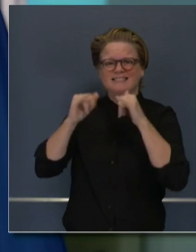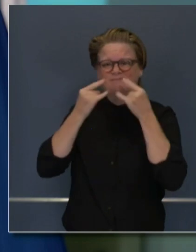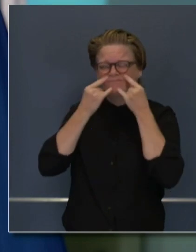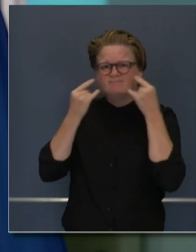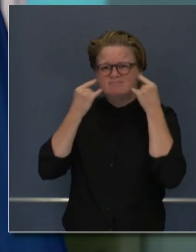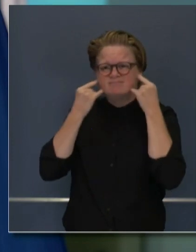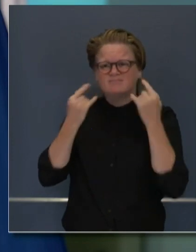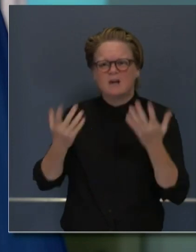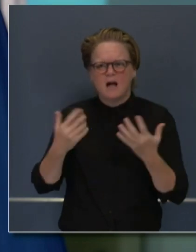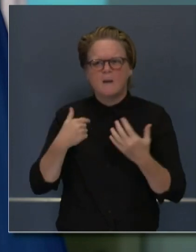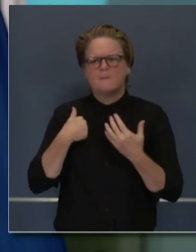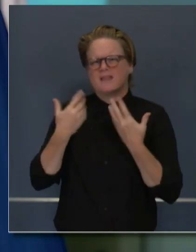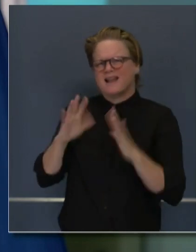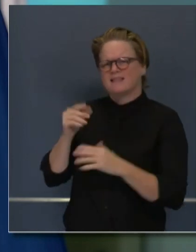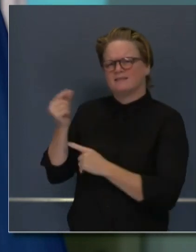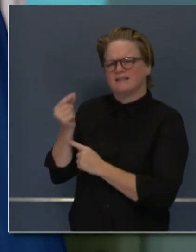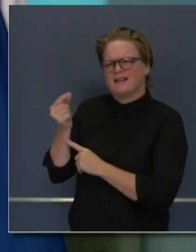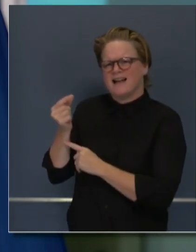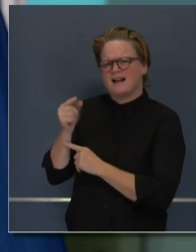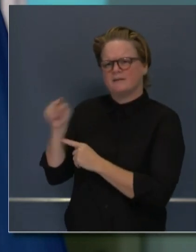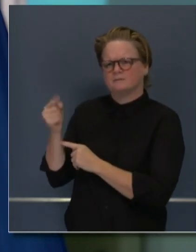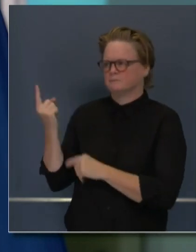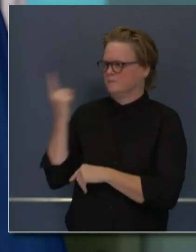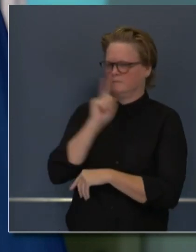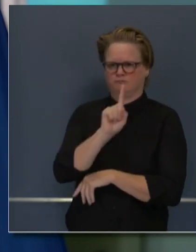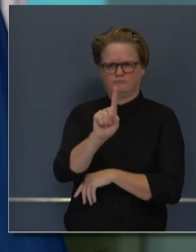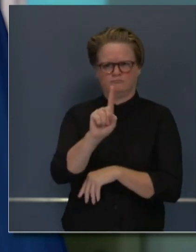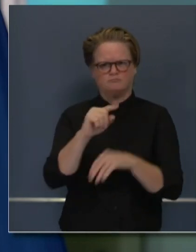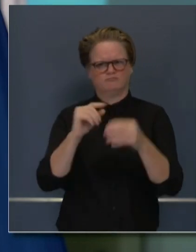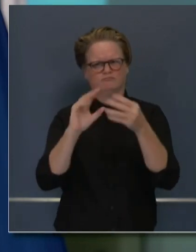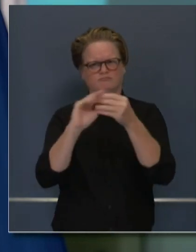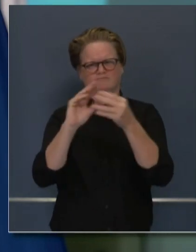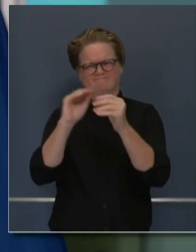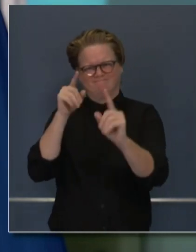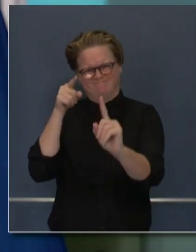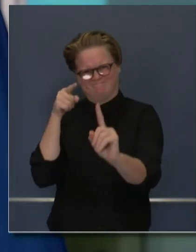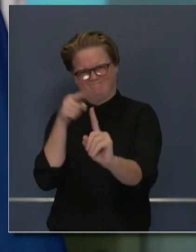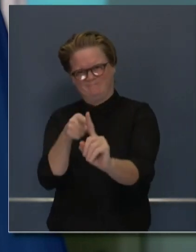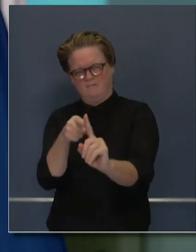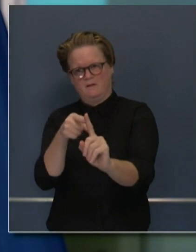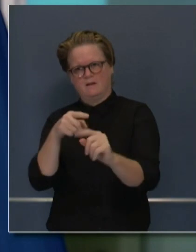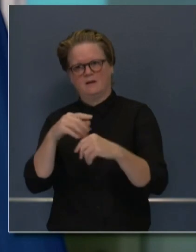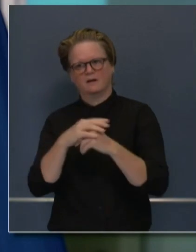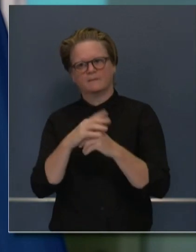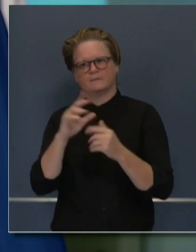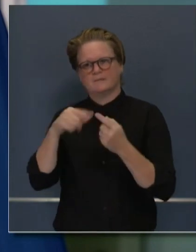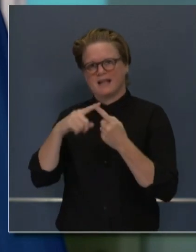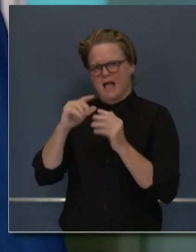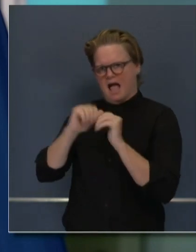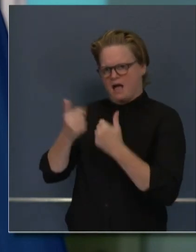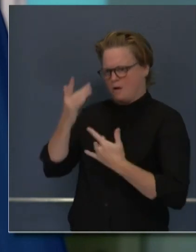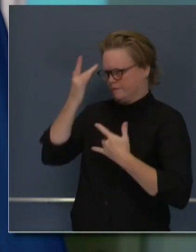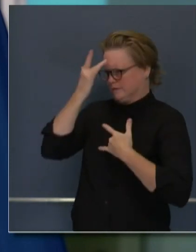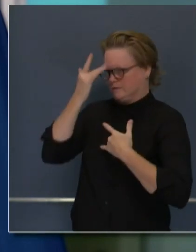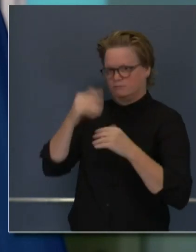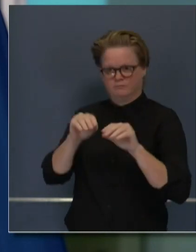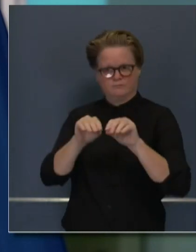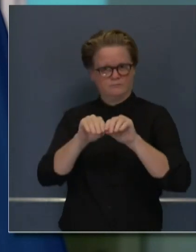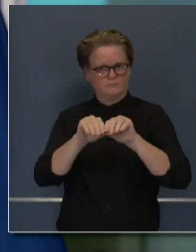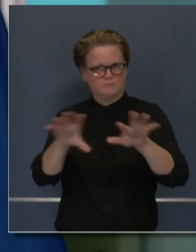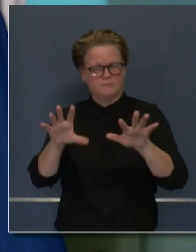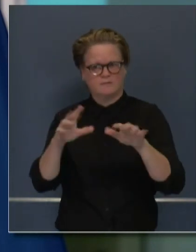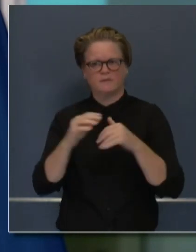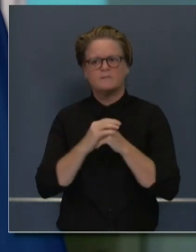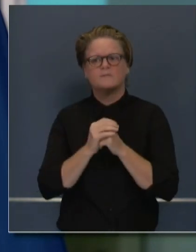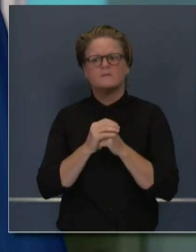come back up. He can talk a little bit more specifically about the epidemiology, because the fundamental point you're making,